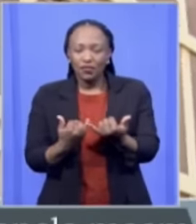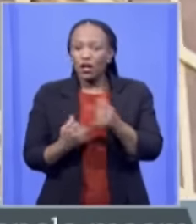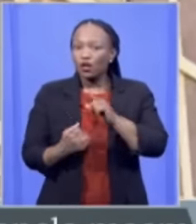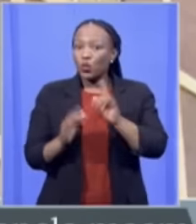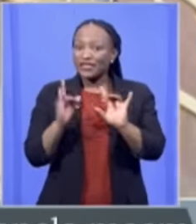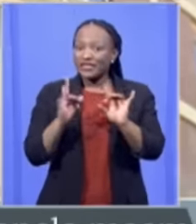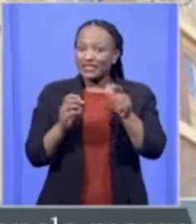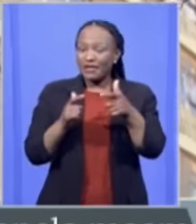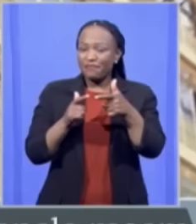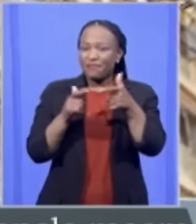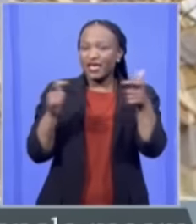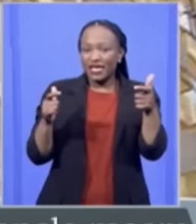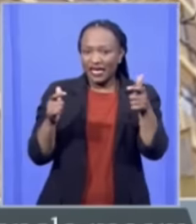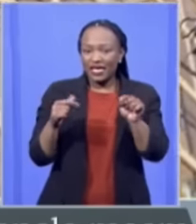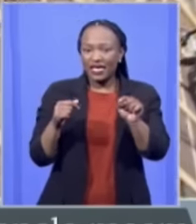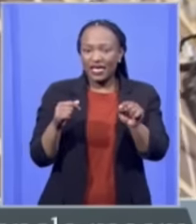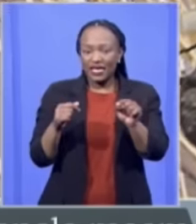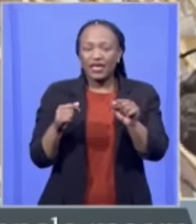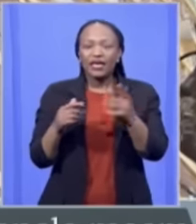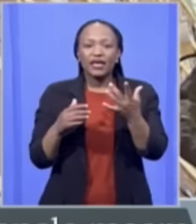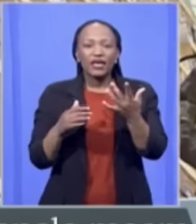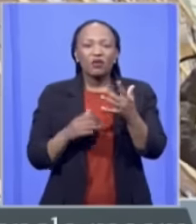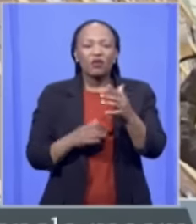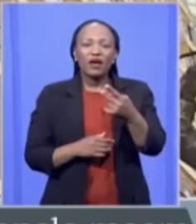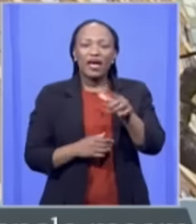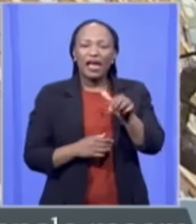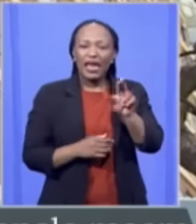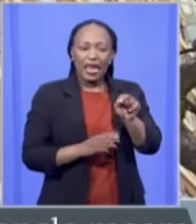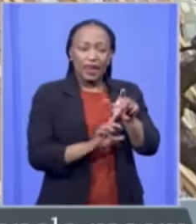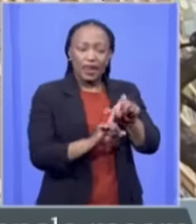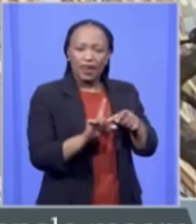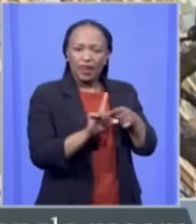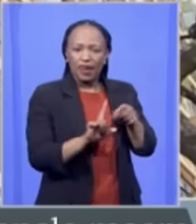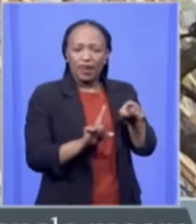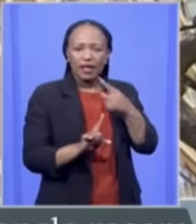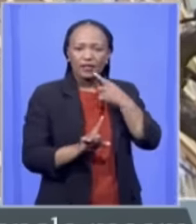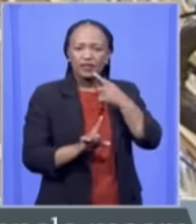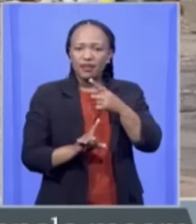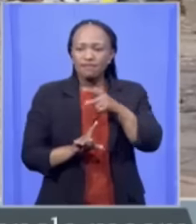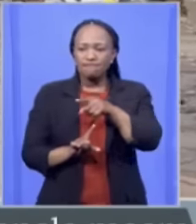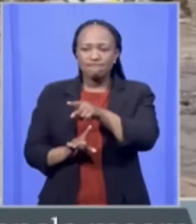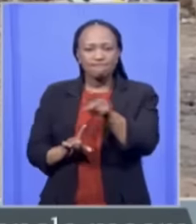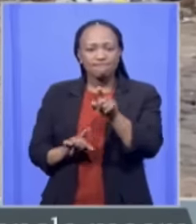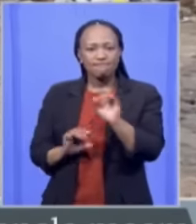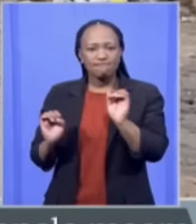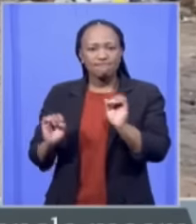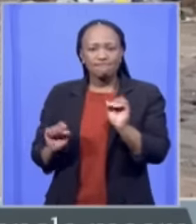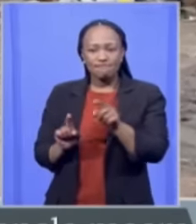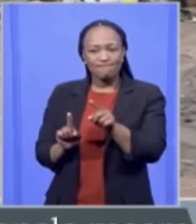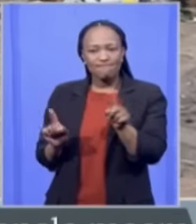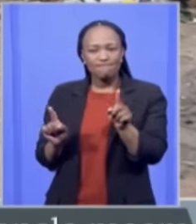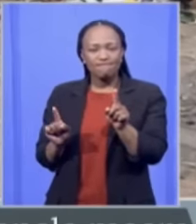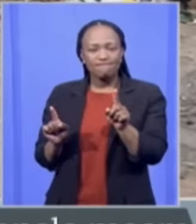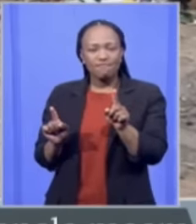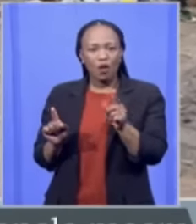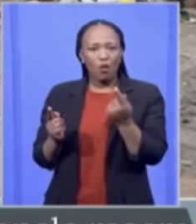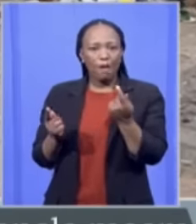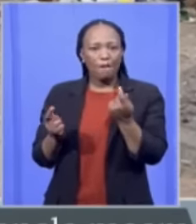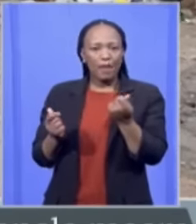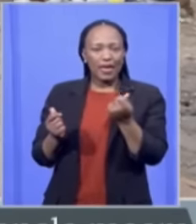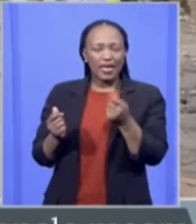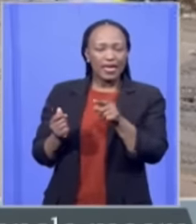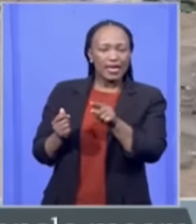you look at then come entrants such as Helen Zille, which believe that there is no one in that caucus who can then contest the current